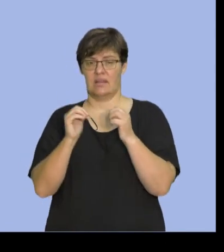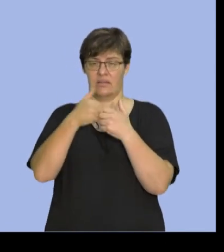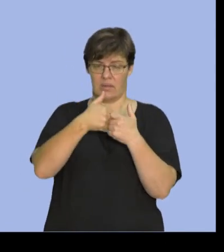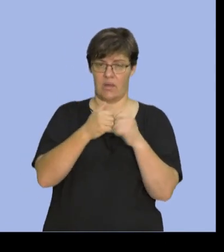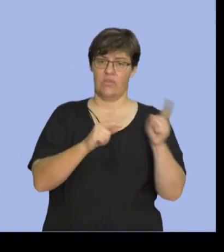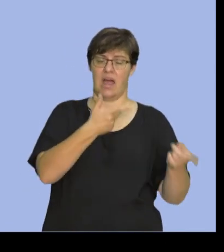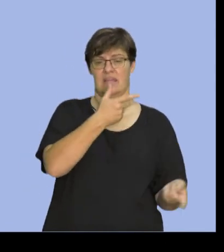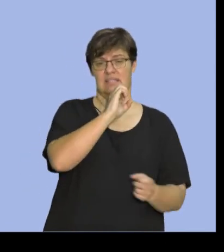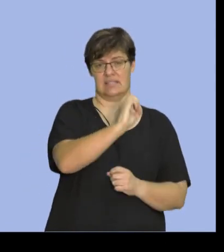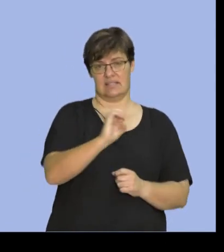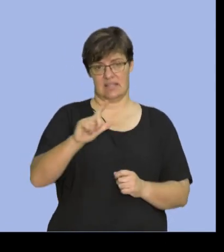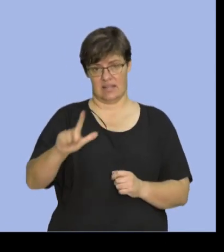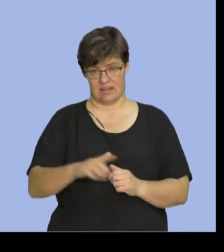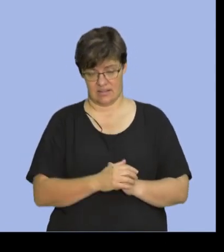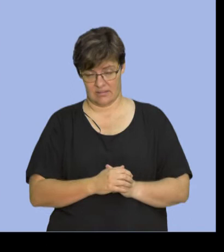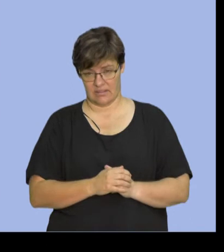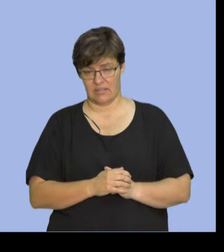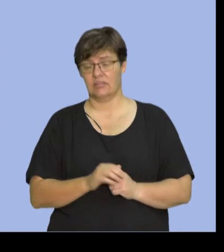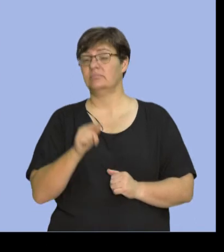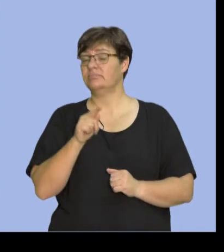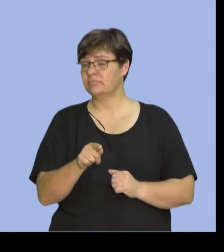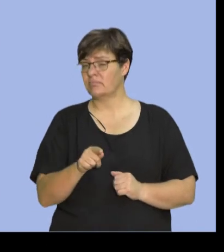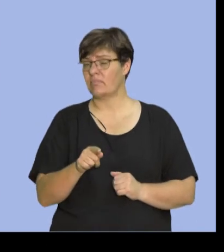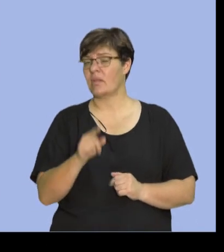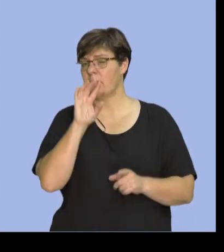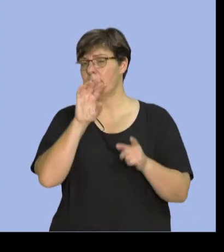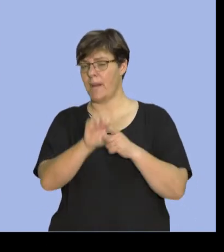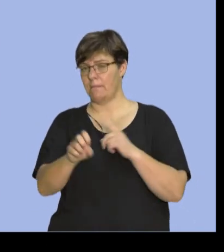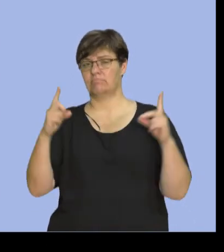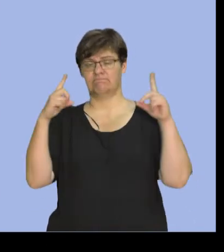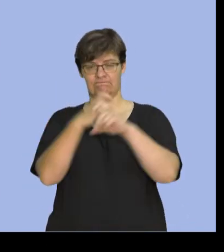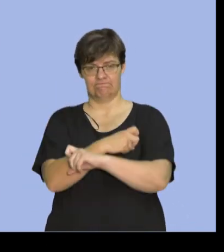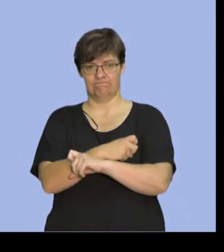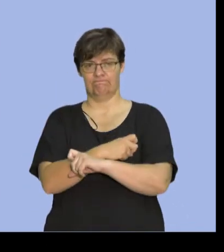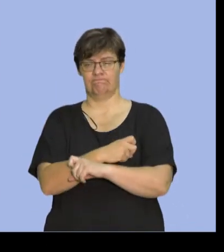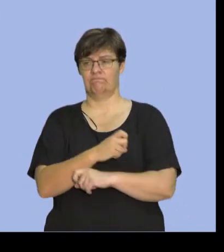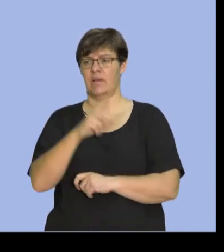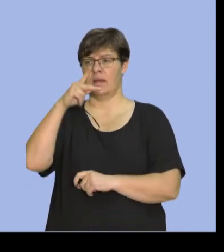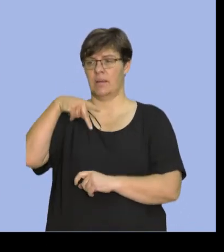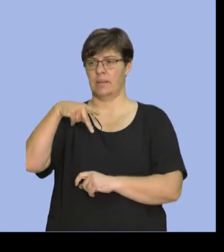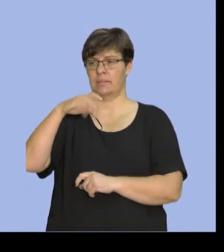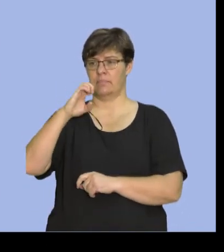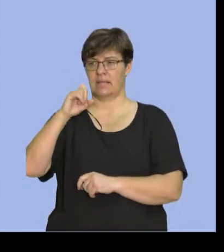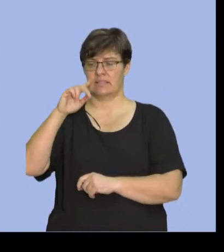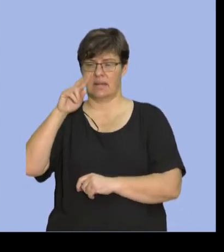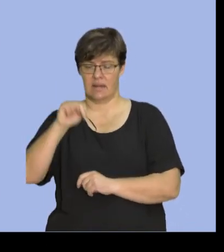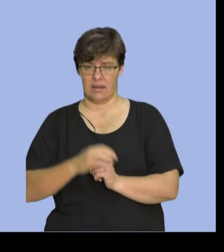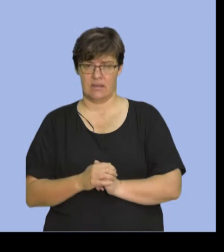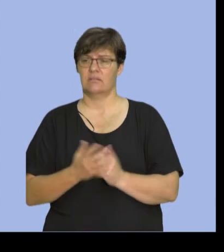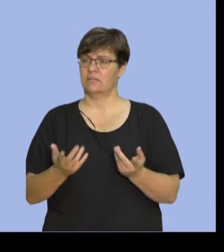cell. Within them you find some complex carbohydrates called pectin, you've got